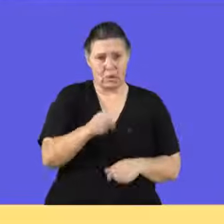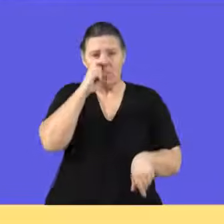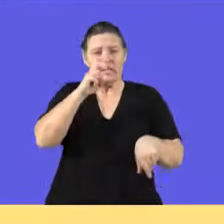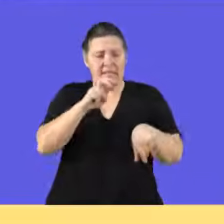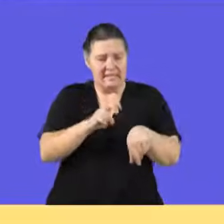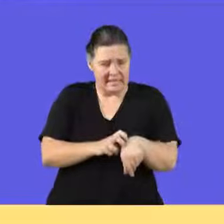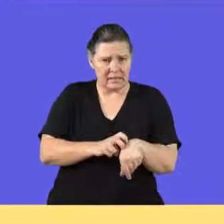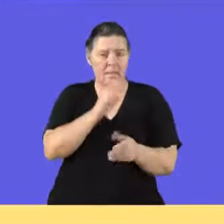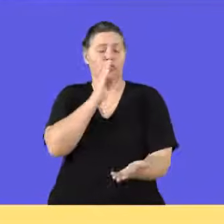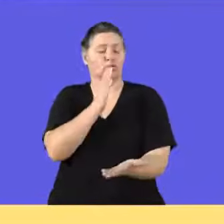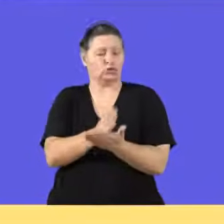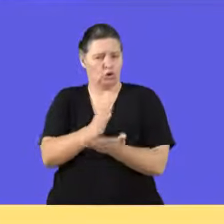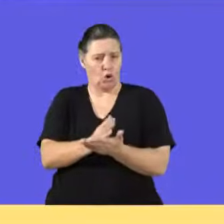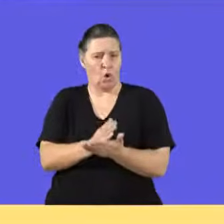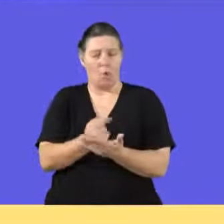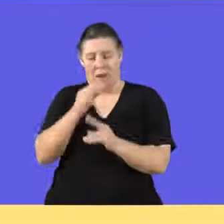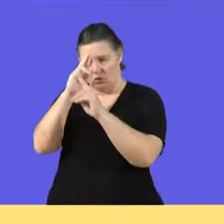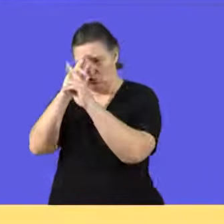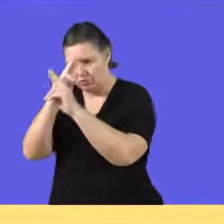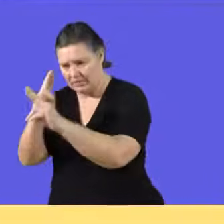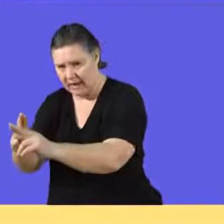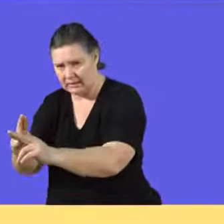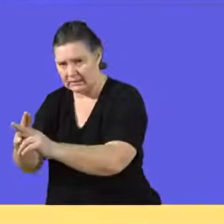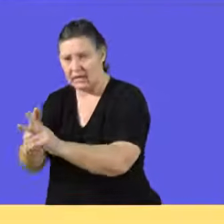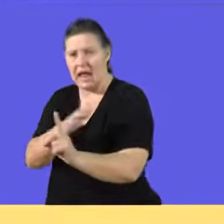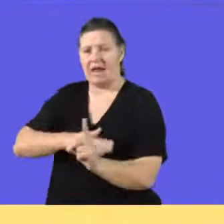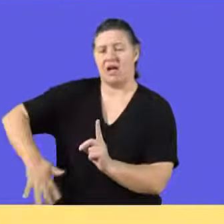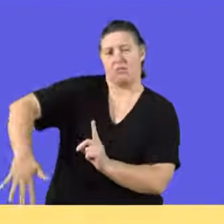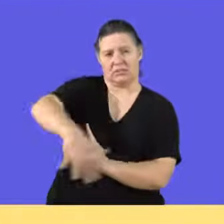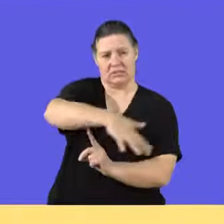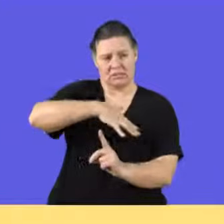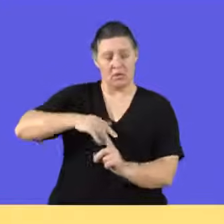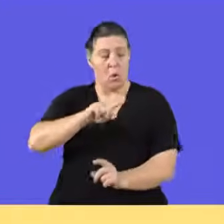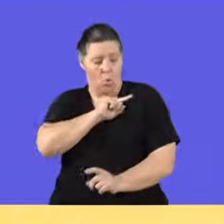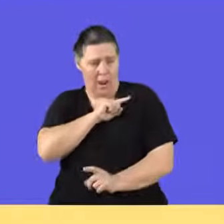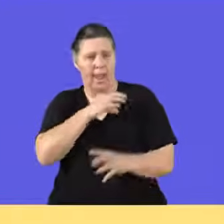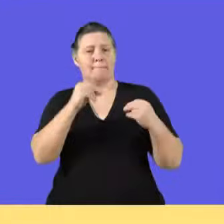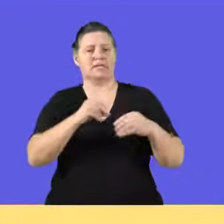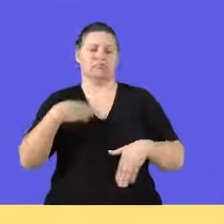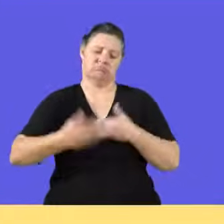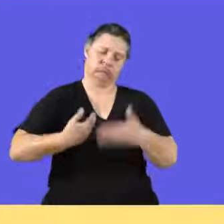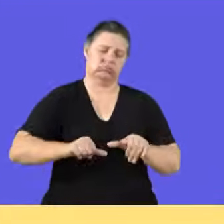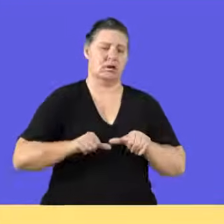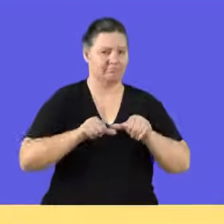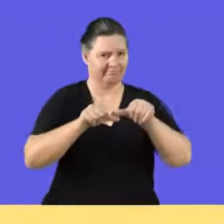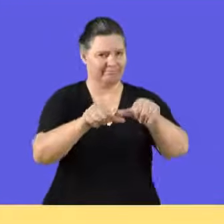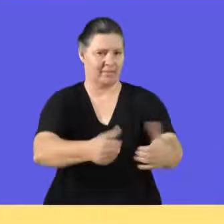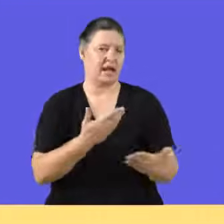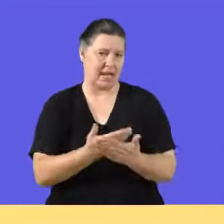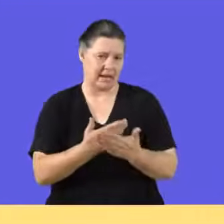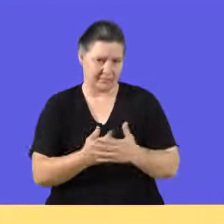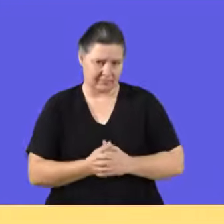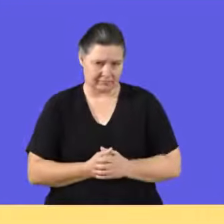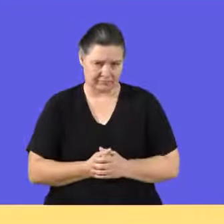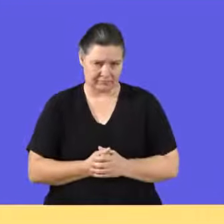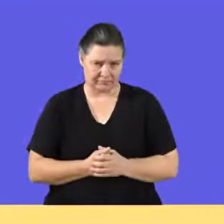all businesses need to act in a way that shows respect towards the environment so that